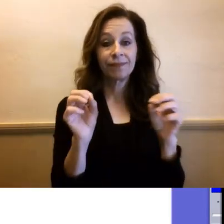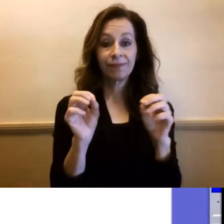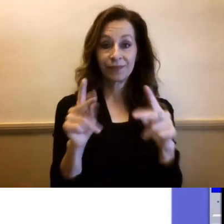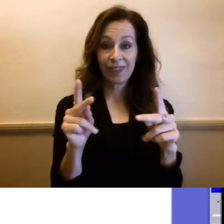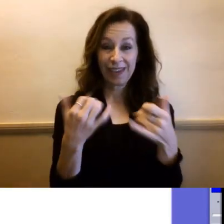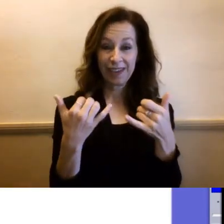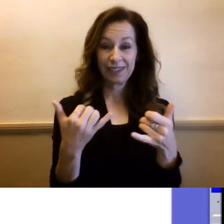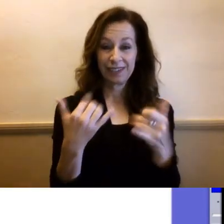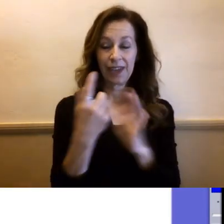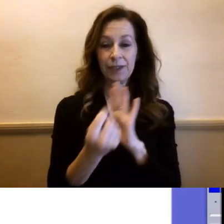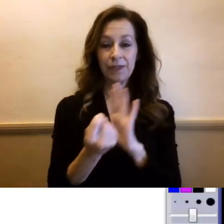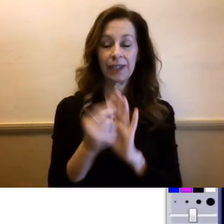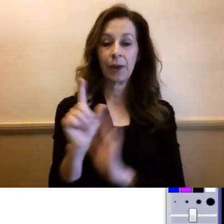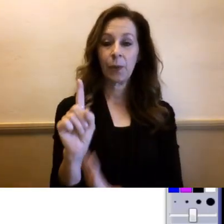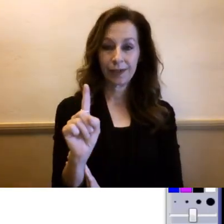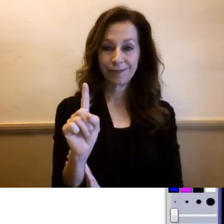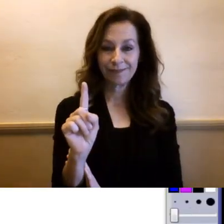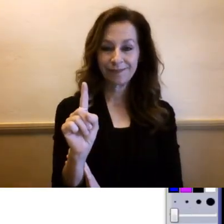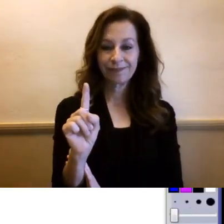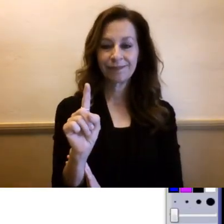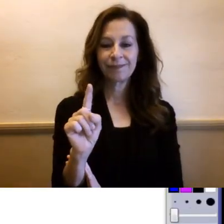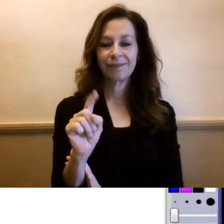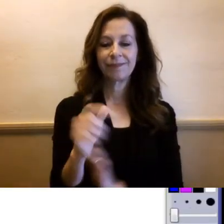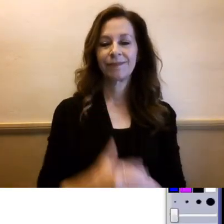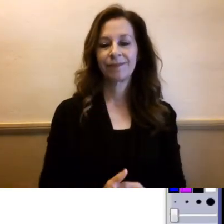So this is video 1